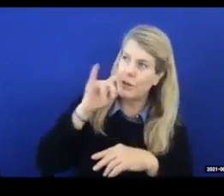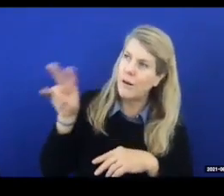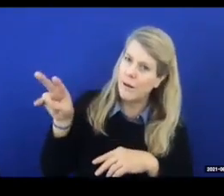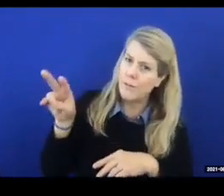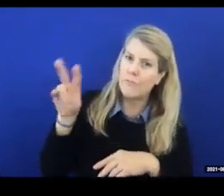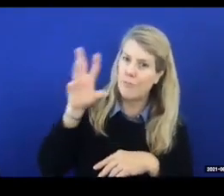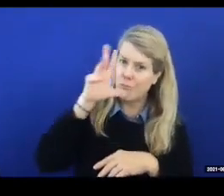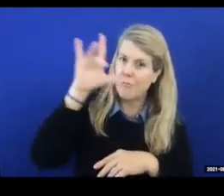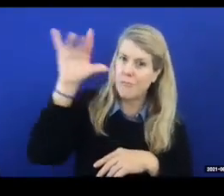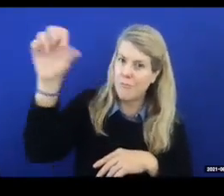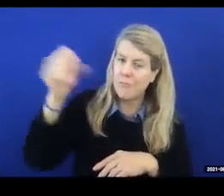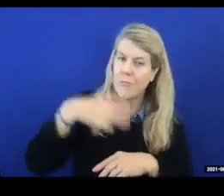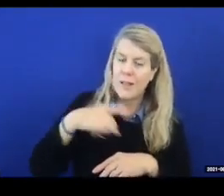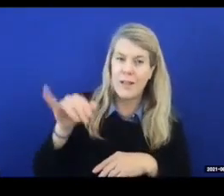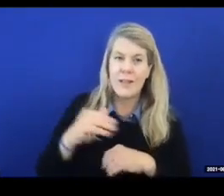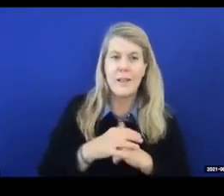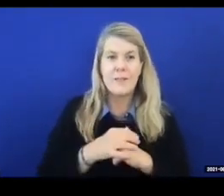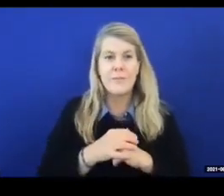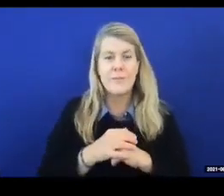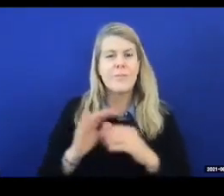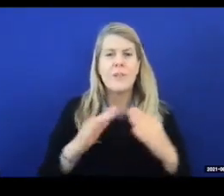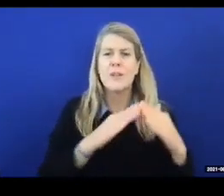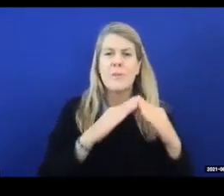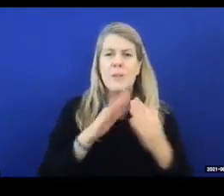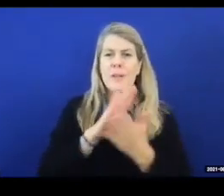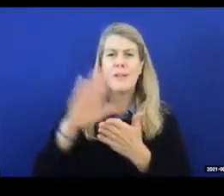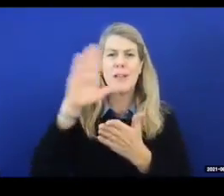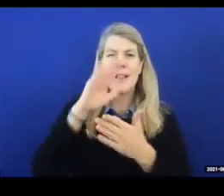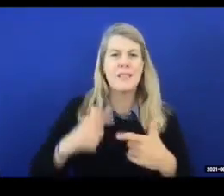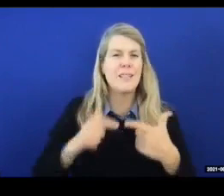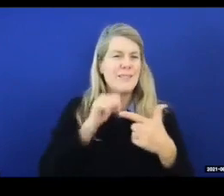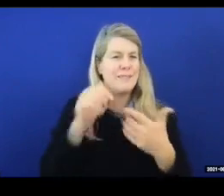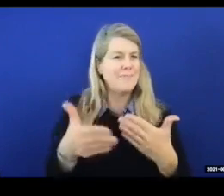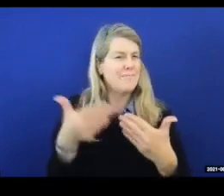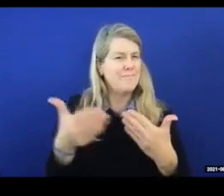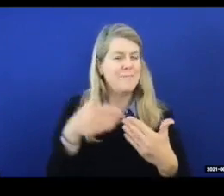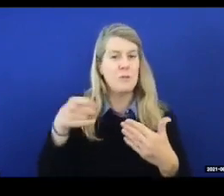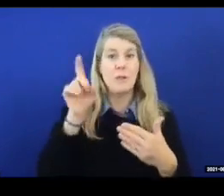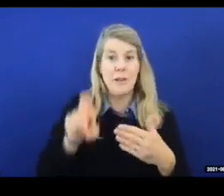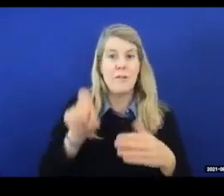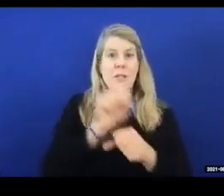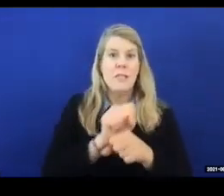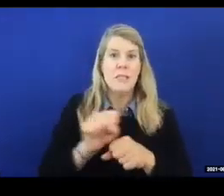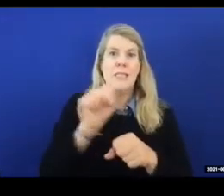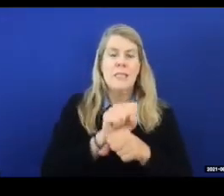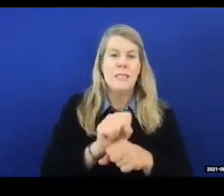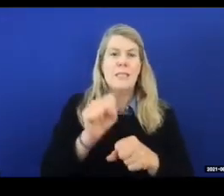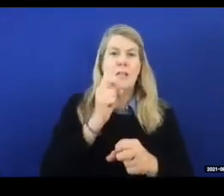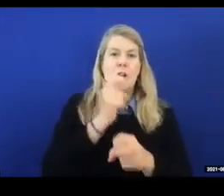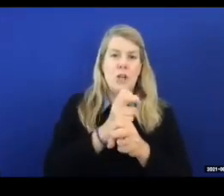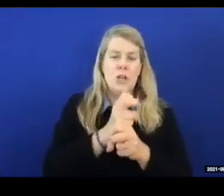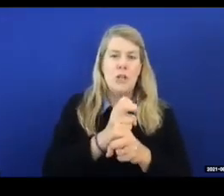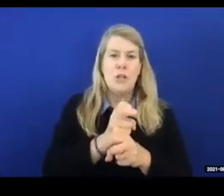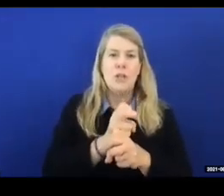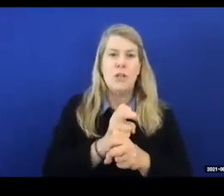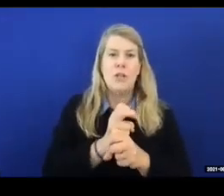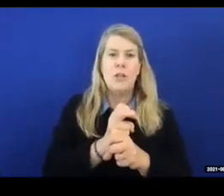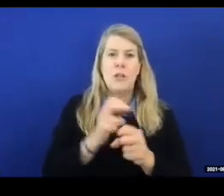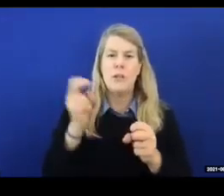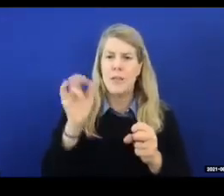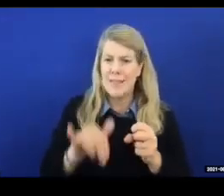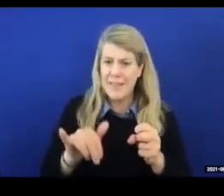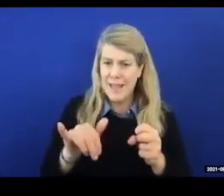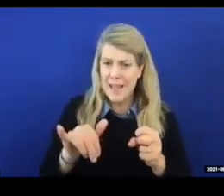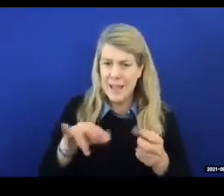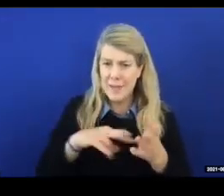programming and I thought it was really fascinating. Community college life isn't easy, so you really have to work hard. Working hard doesn't make